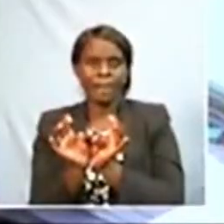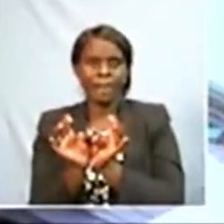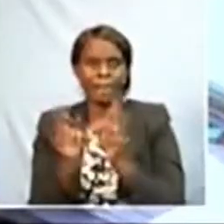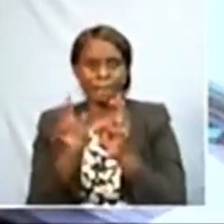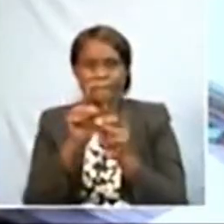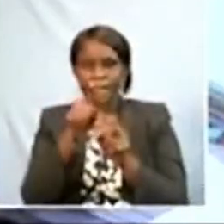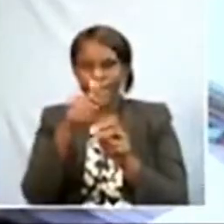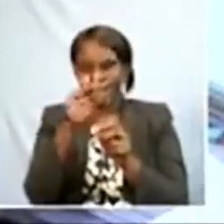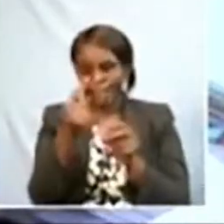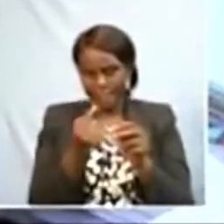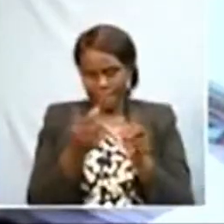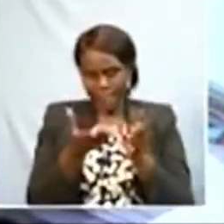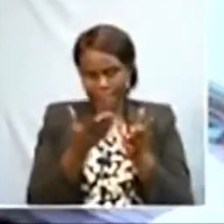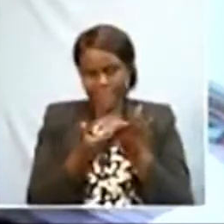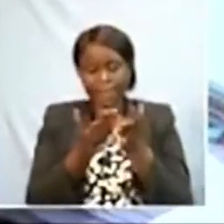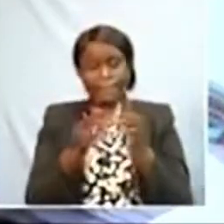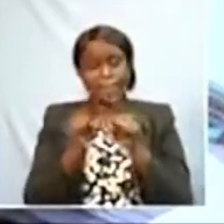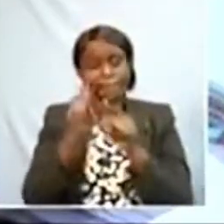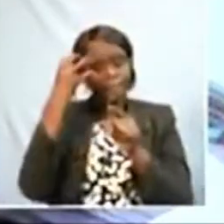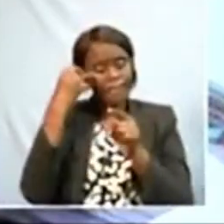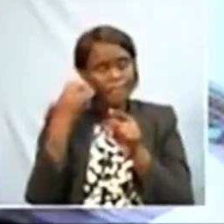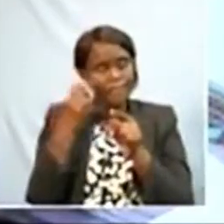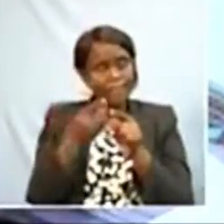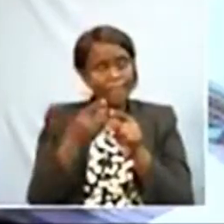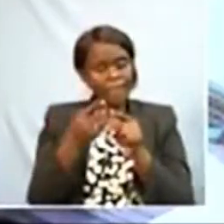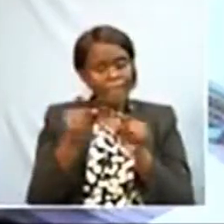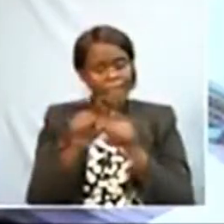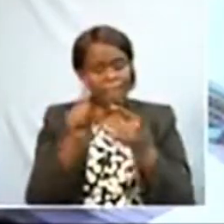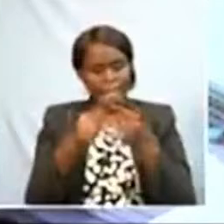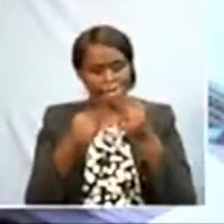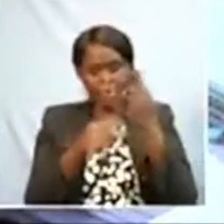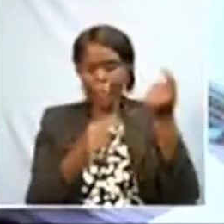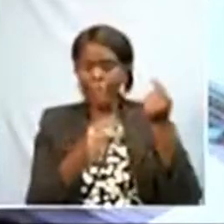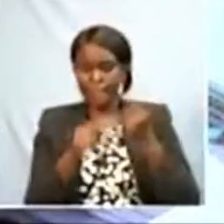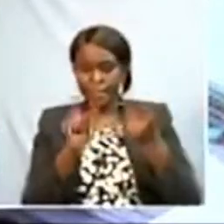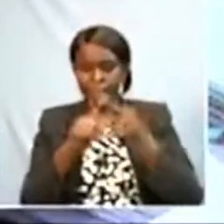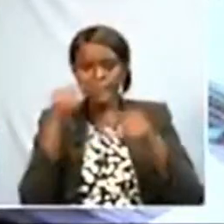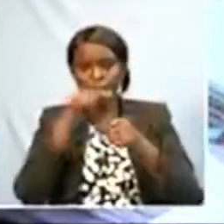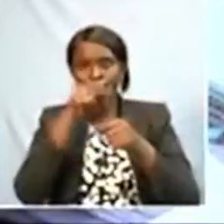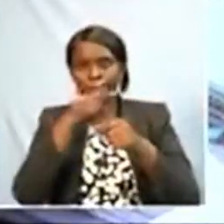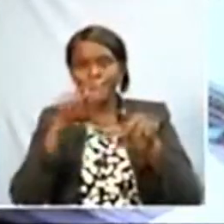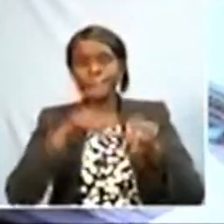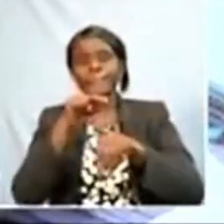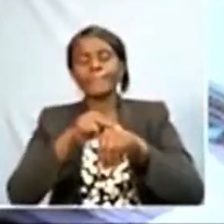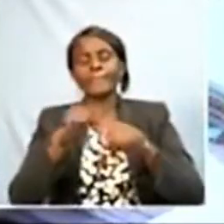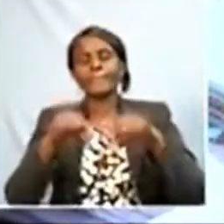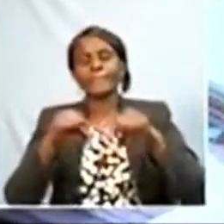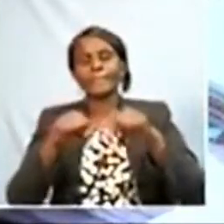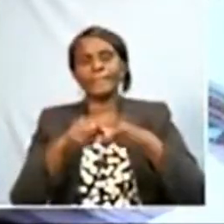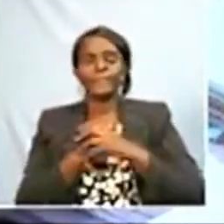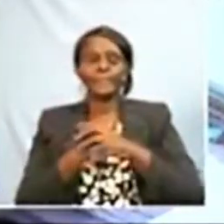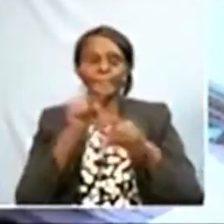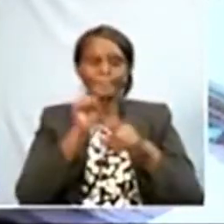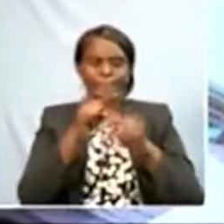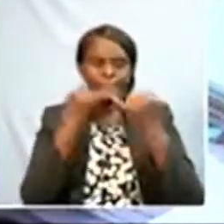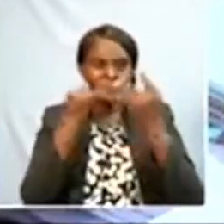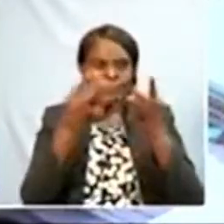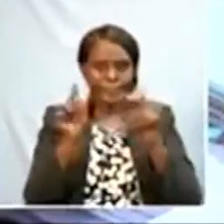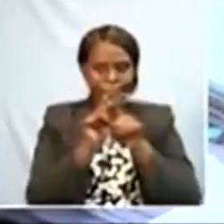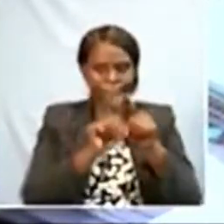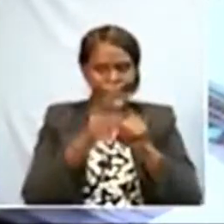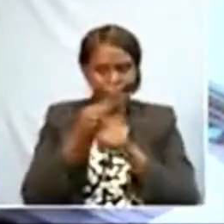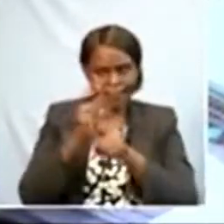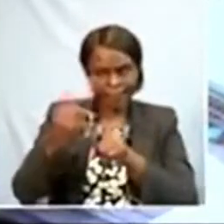So you come here as officers to come and mislead the nation. This information has come